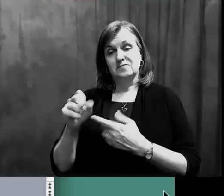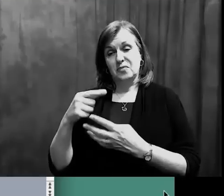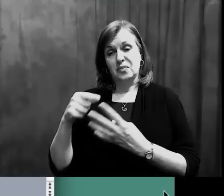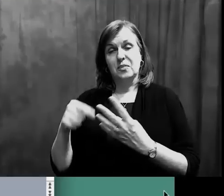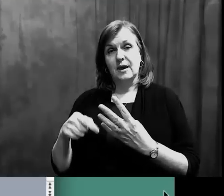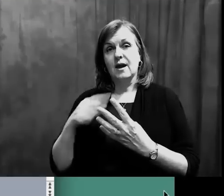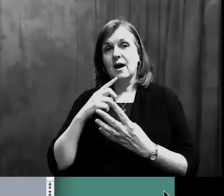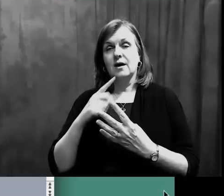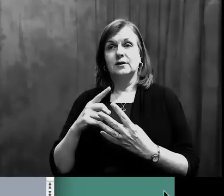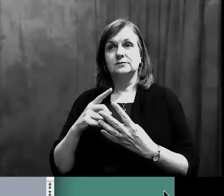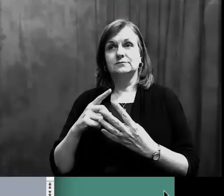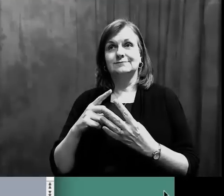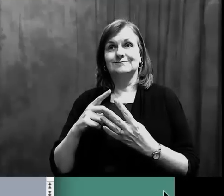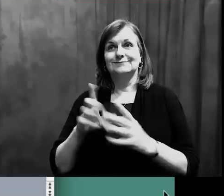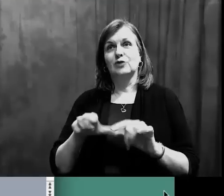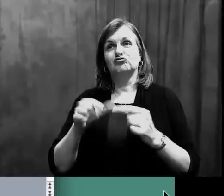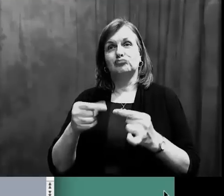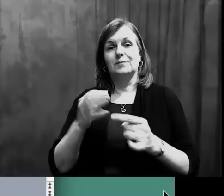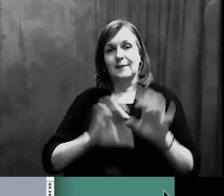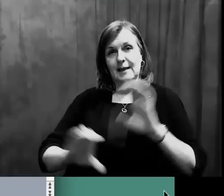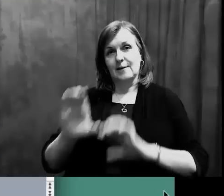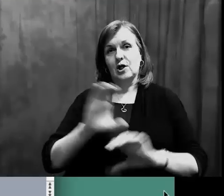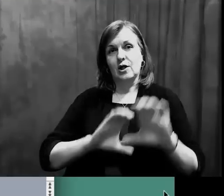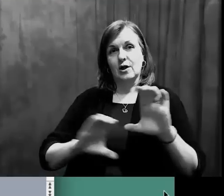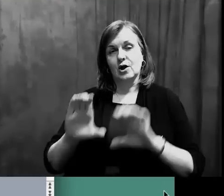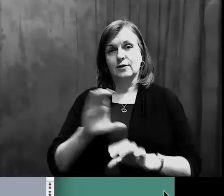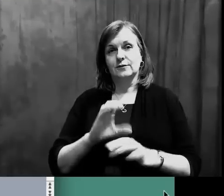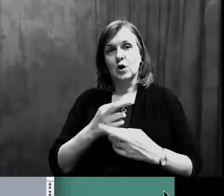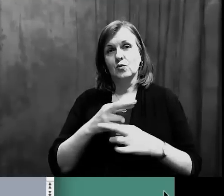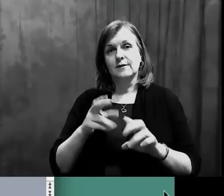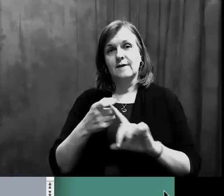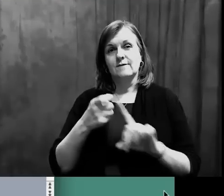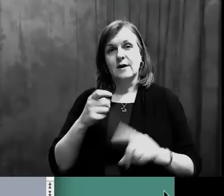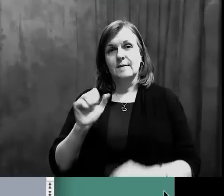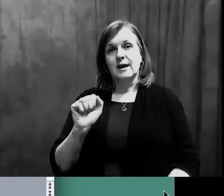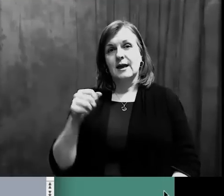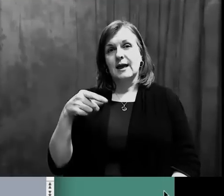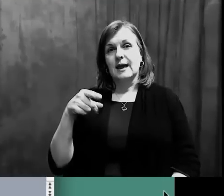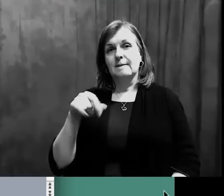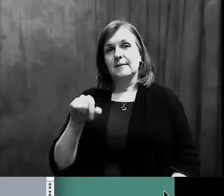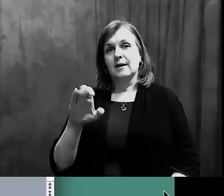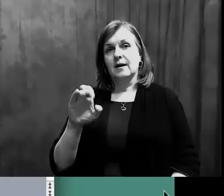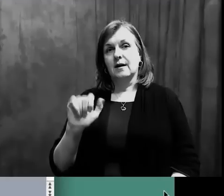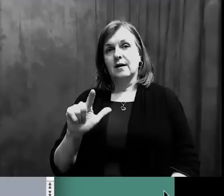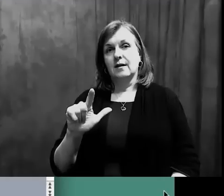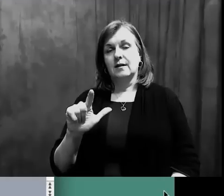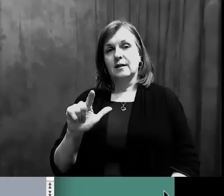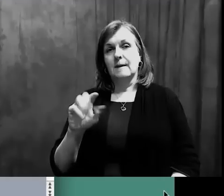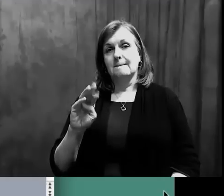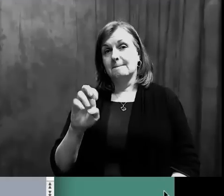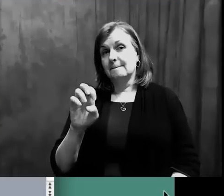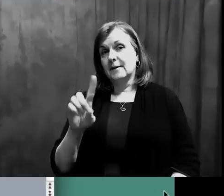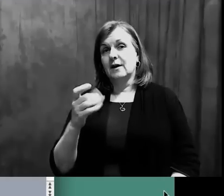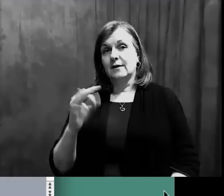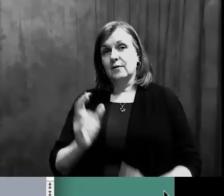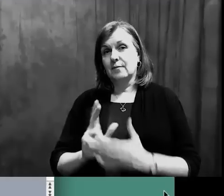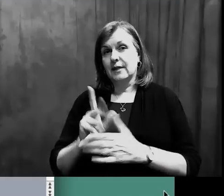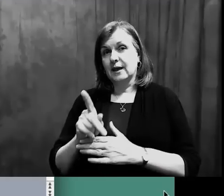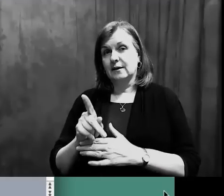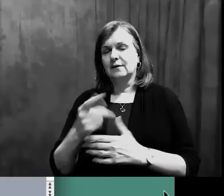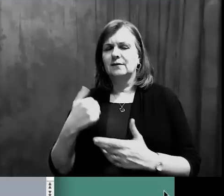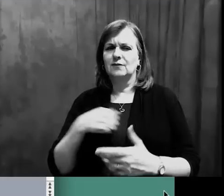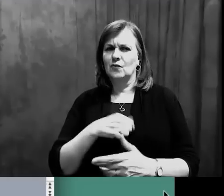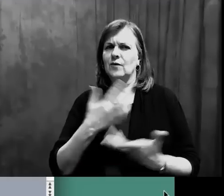Auxins are a chemical group that is released from the apical meristem or